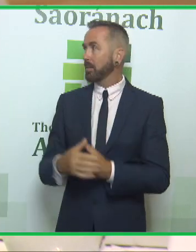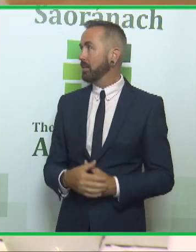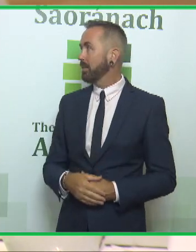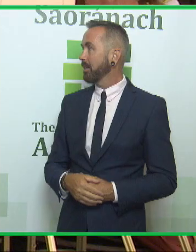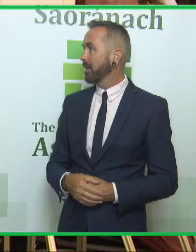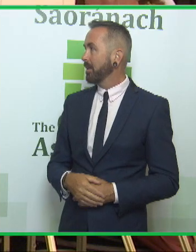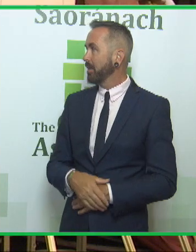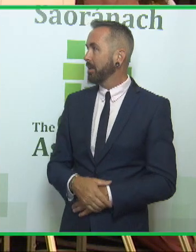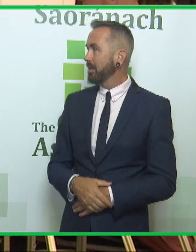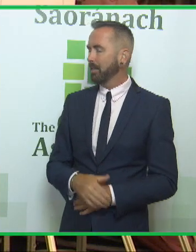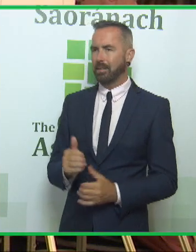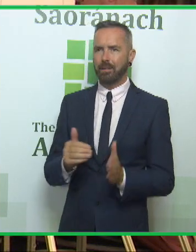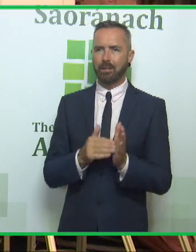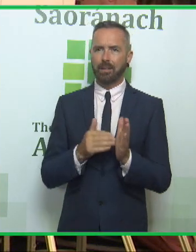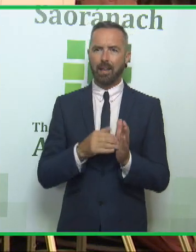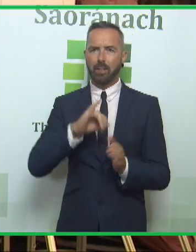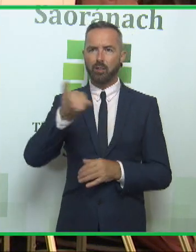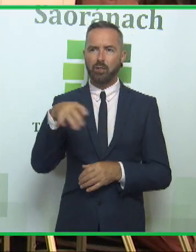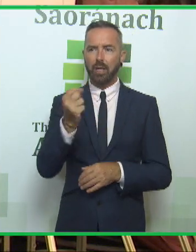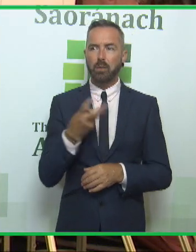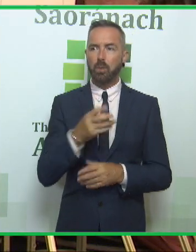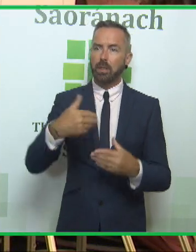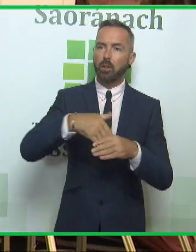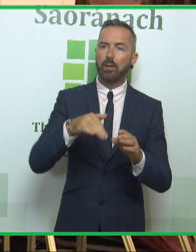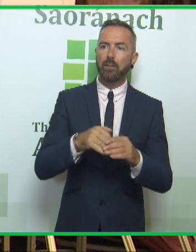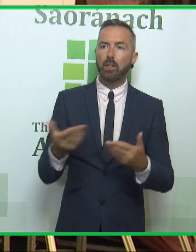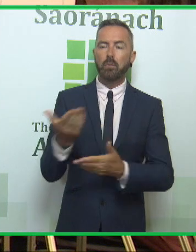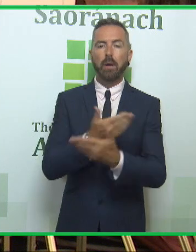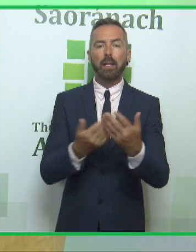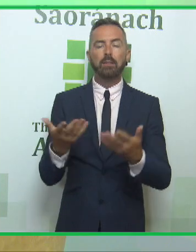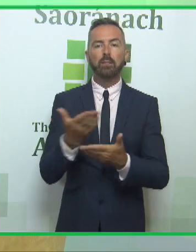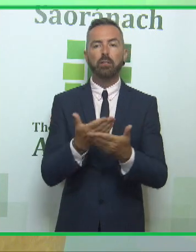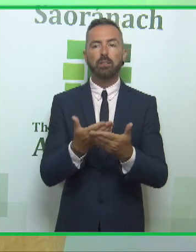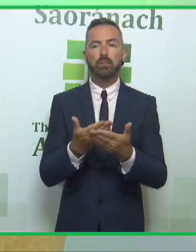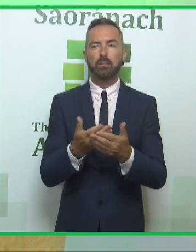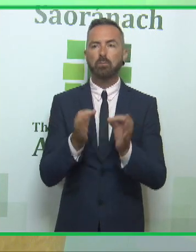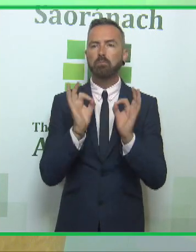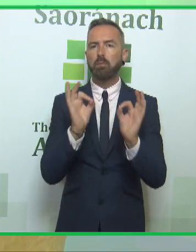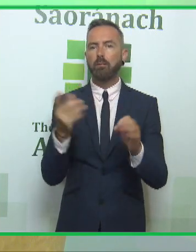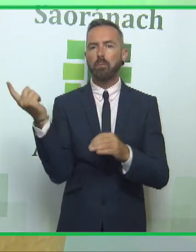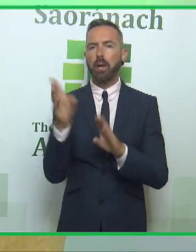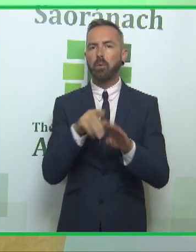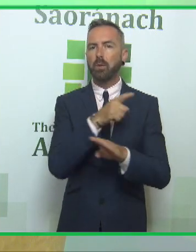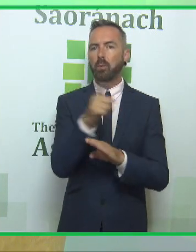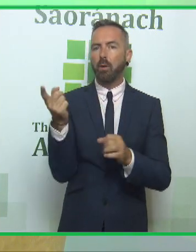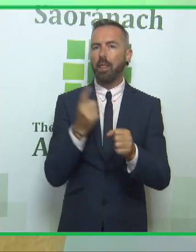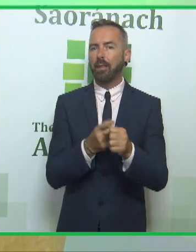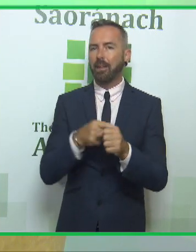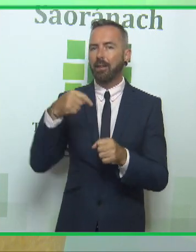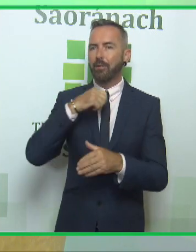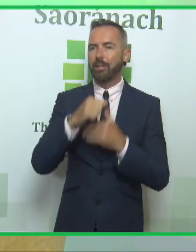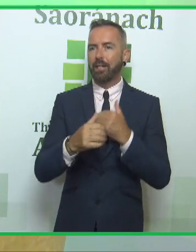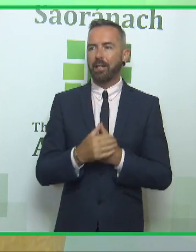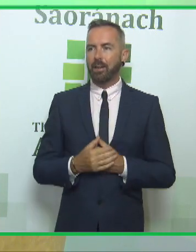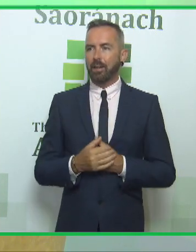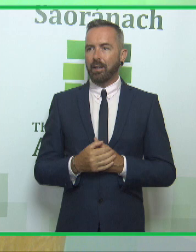great, and it does. Jo-Hanna's going to join us for this panel discussion. First of all, it is superb to be back with you all here today.